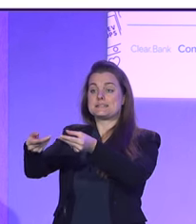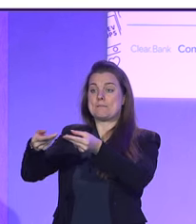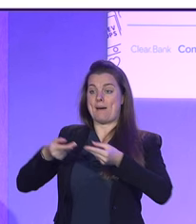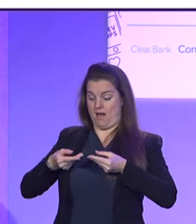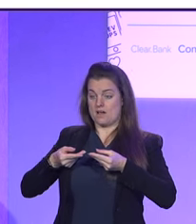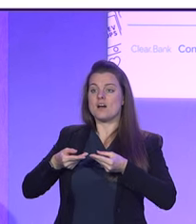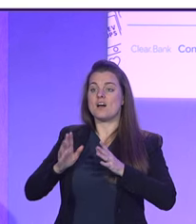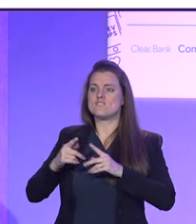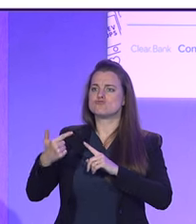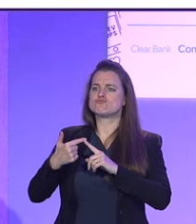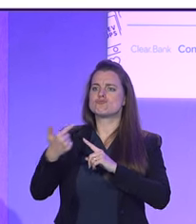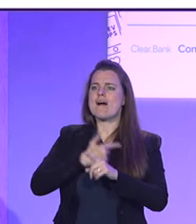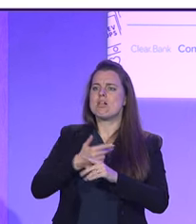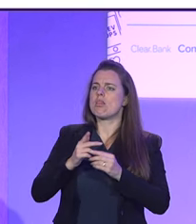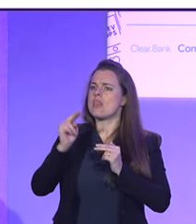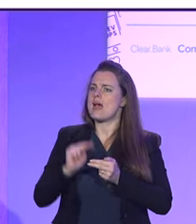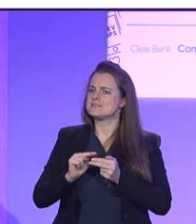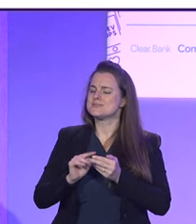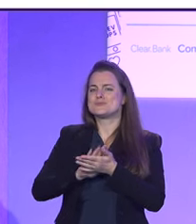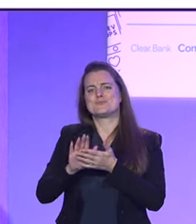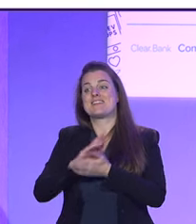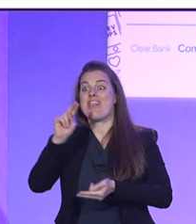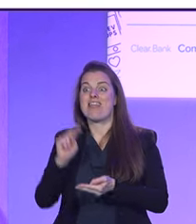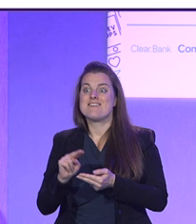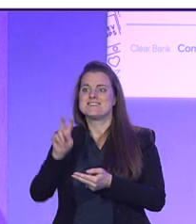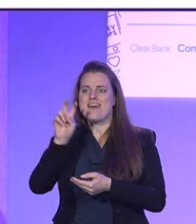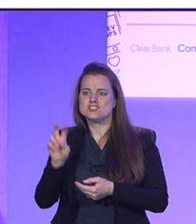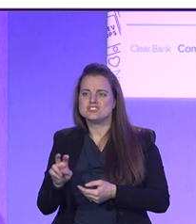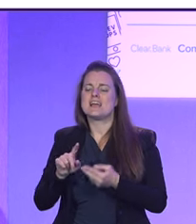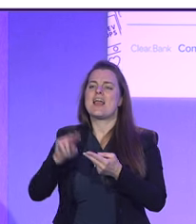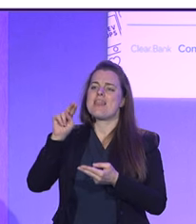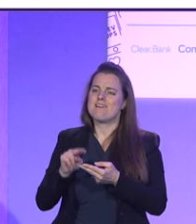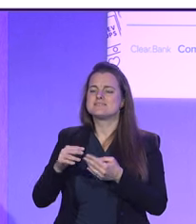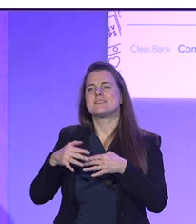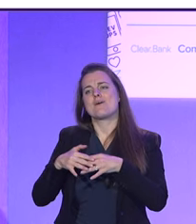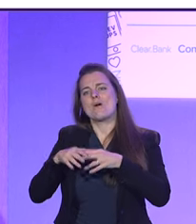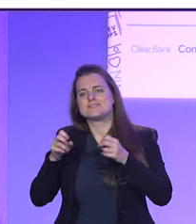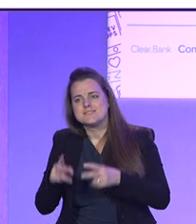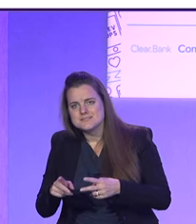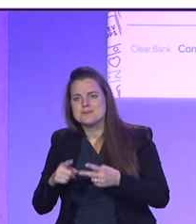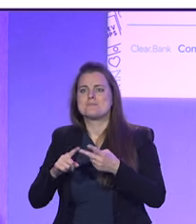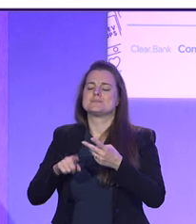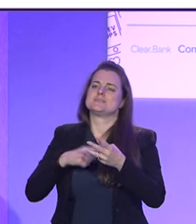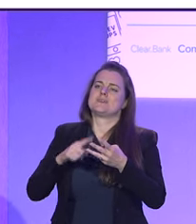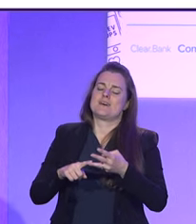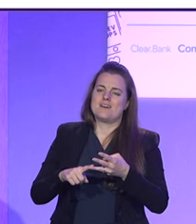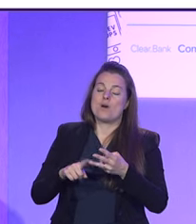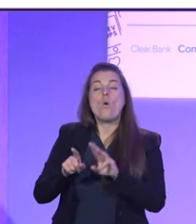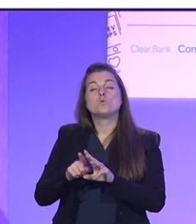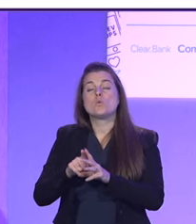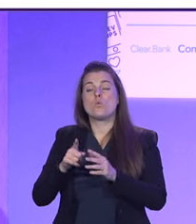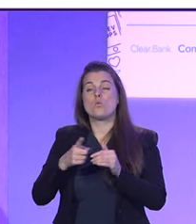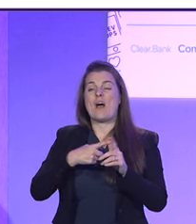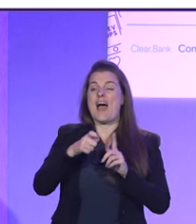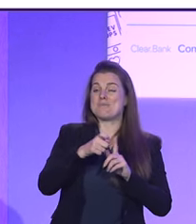use, again, less energy, less network systems, and also your application